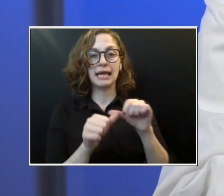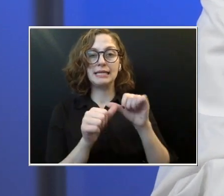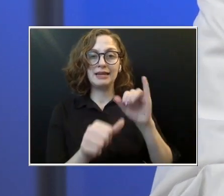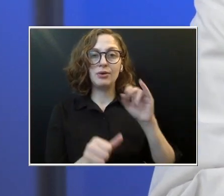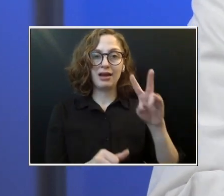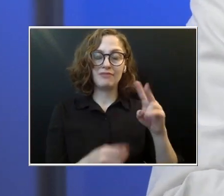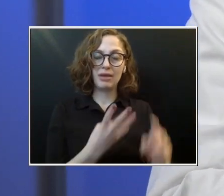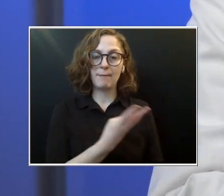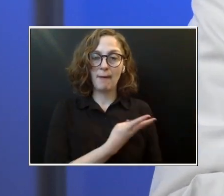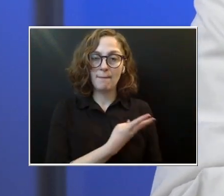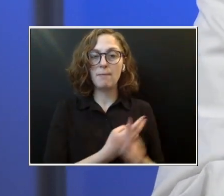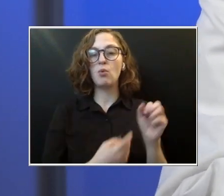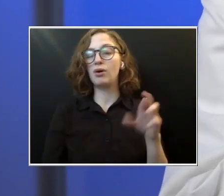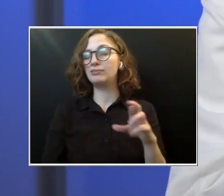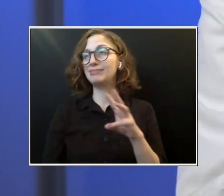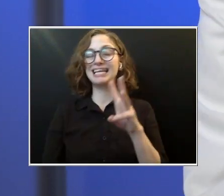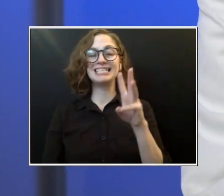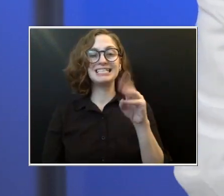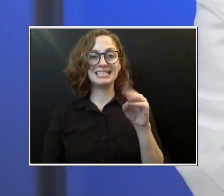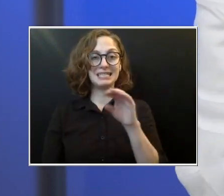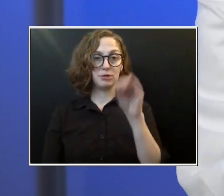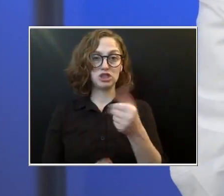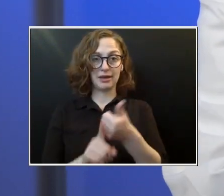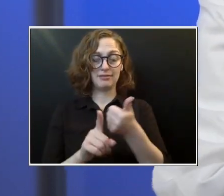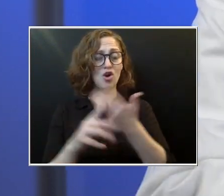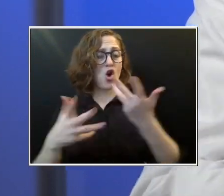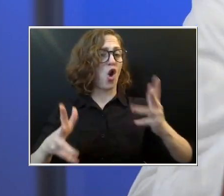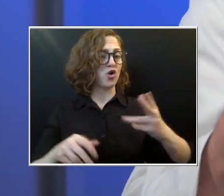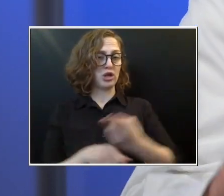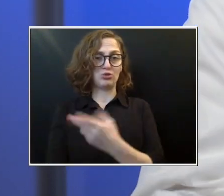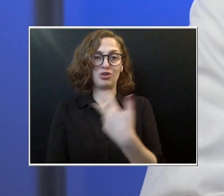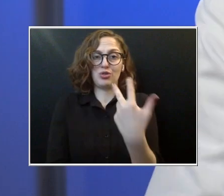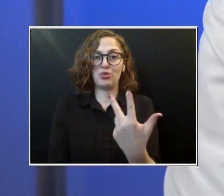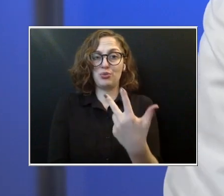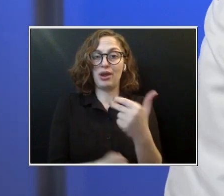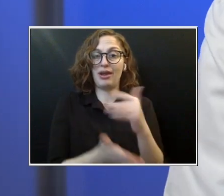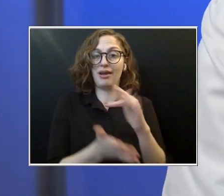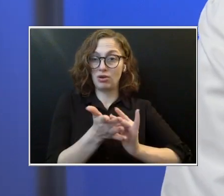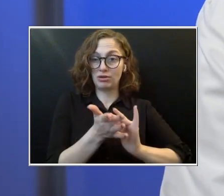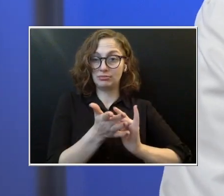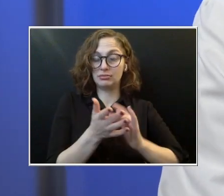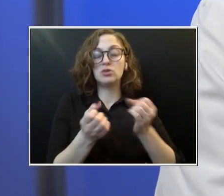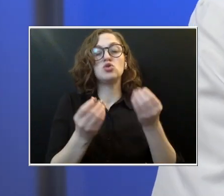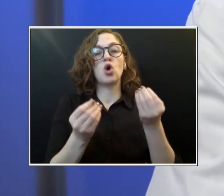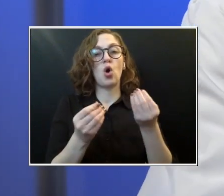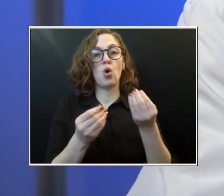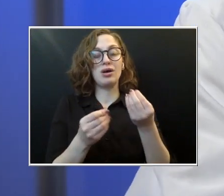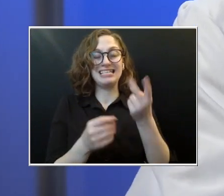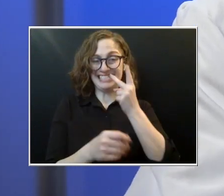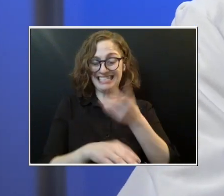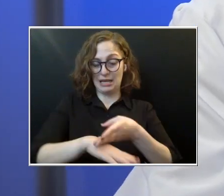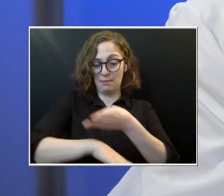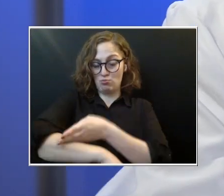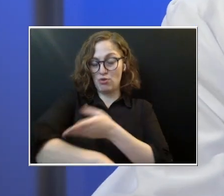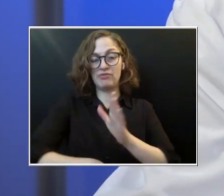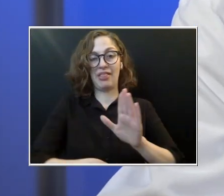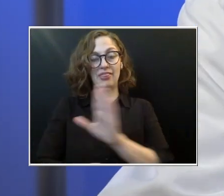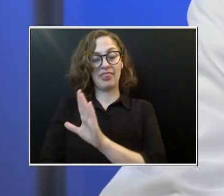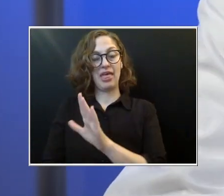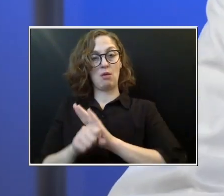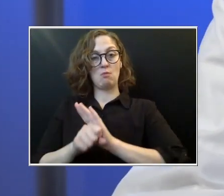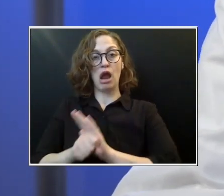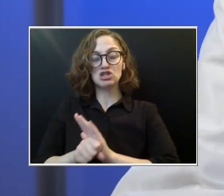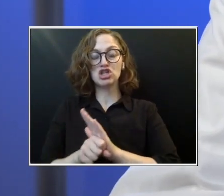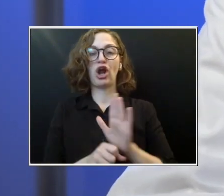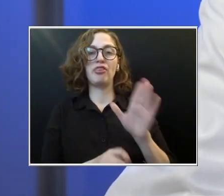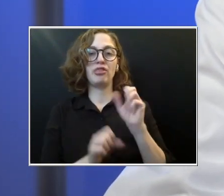drugs, having improvement both in their pressures as well as their walk is amazing. The challenge is going to be, it